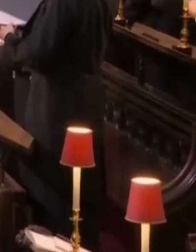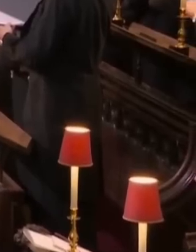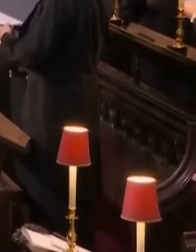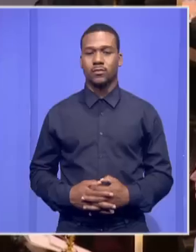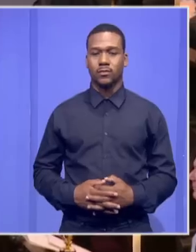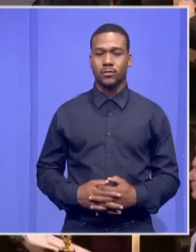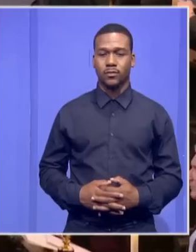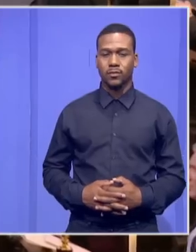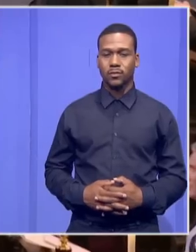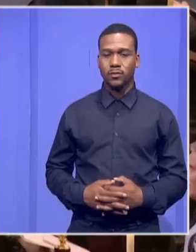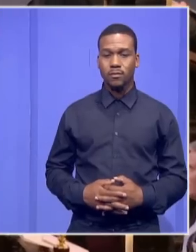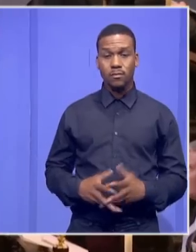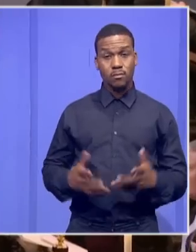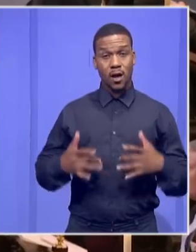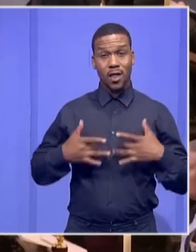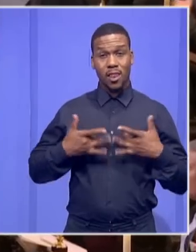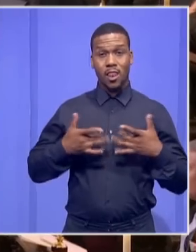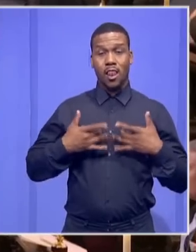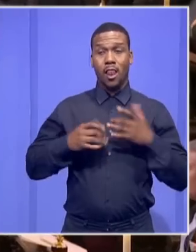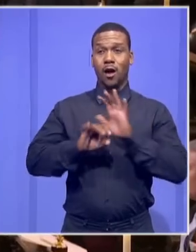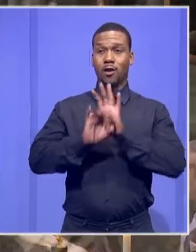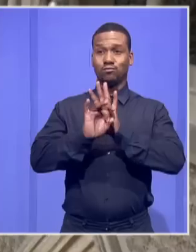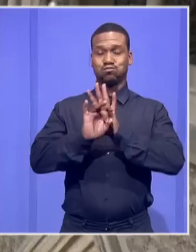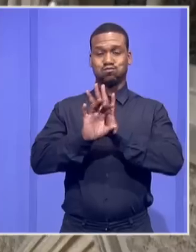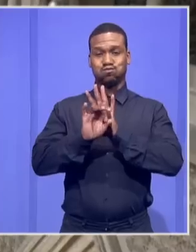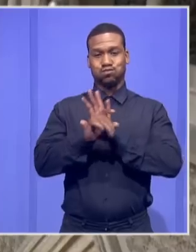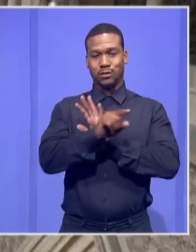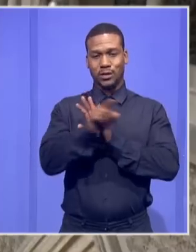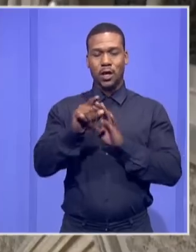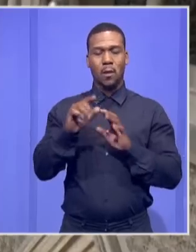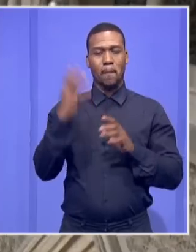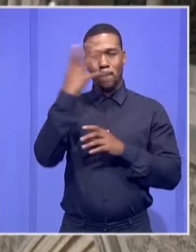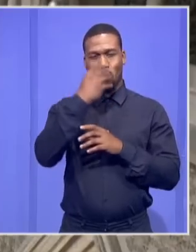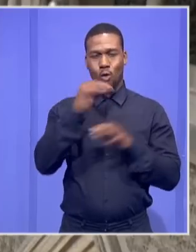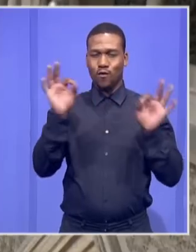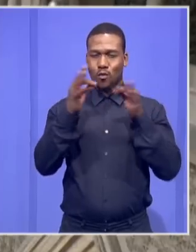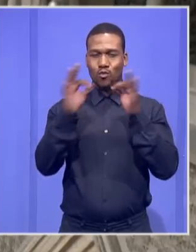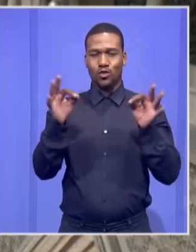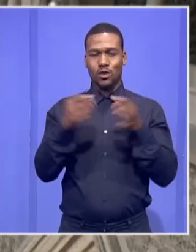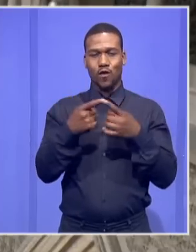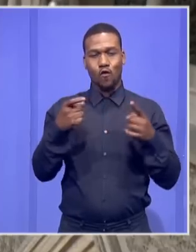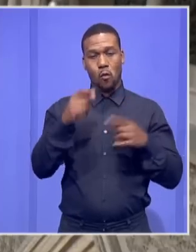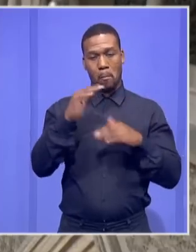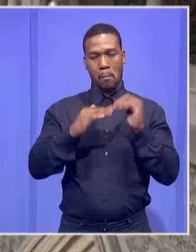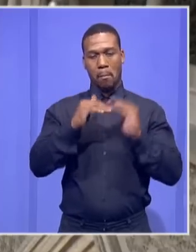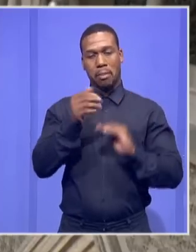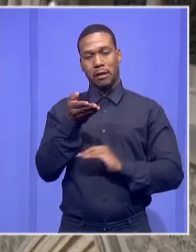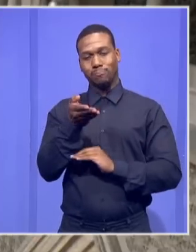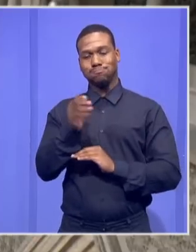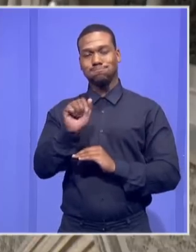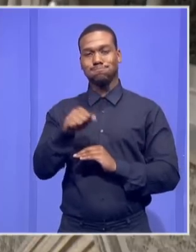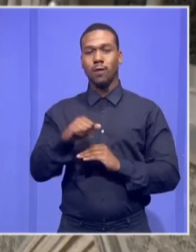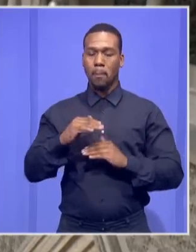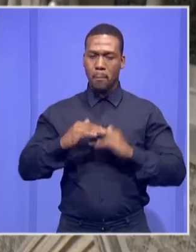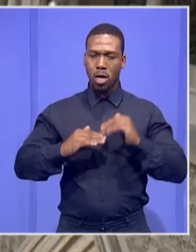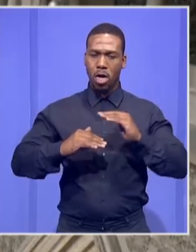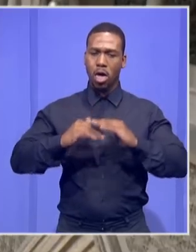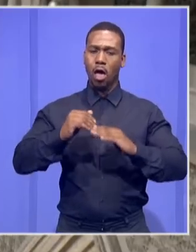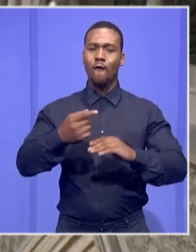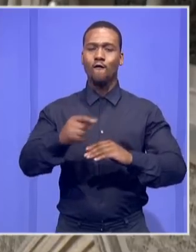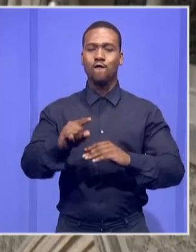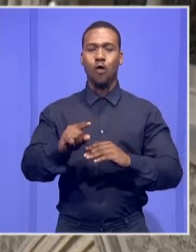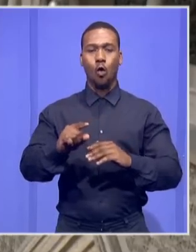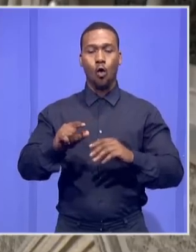Well, live visuals and beautiful sounds coming from Westminster Abbey as the build-up to the coronation of